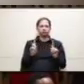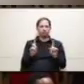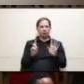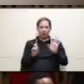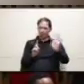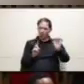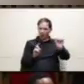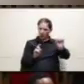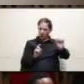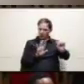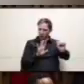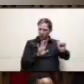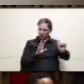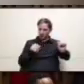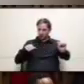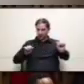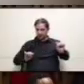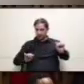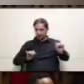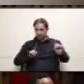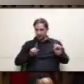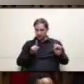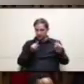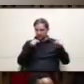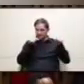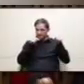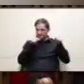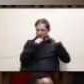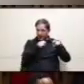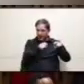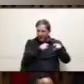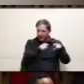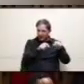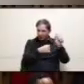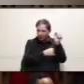hold on. What's a parallel structure?